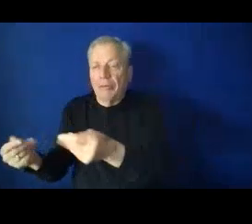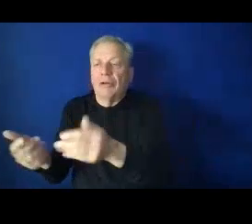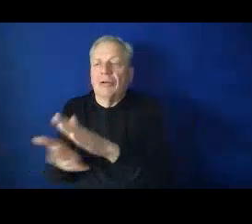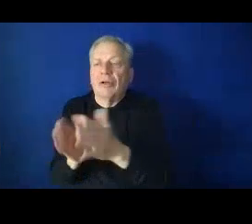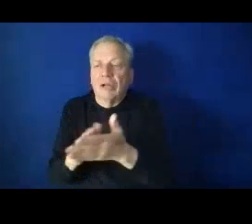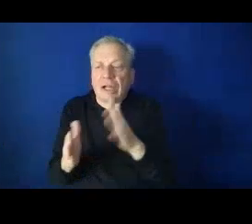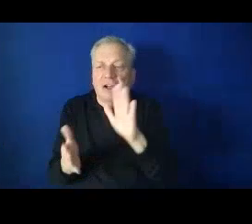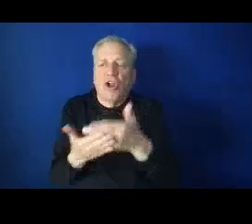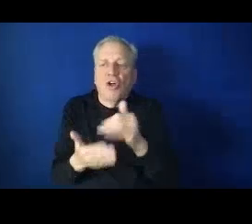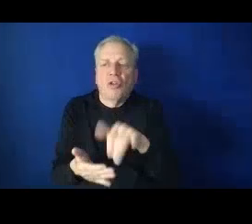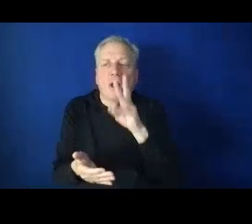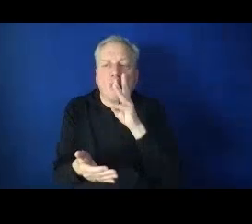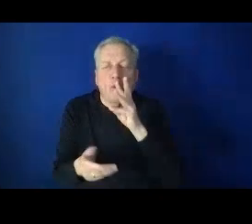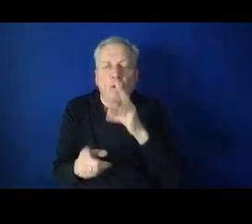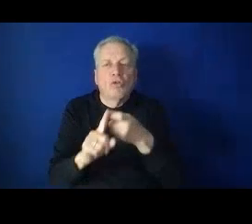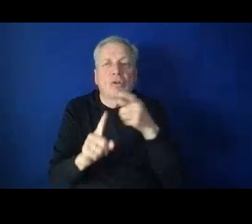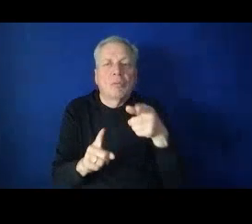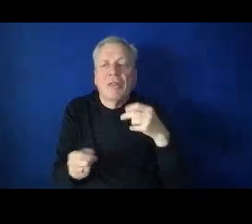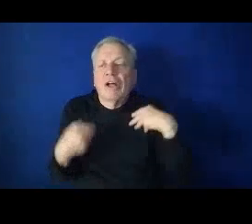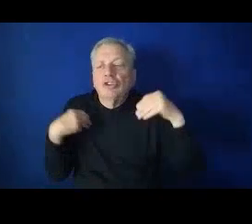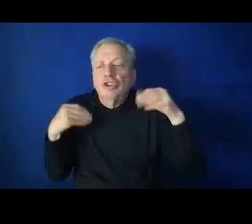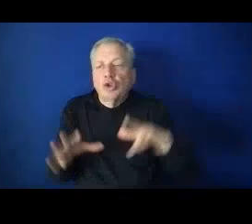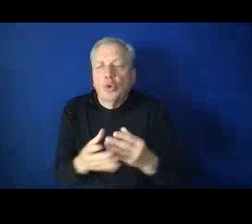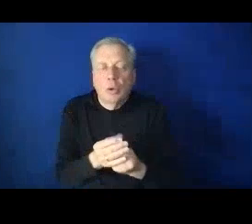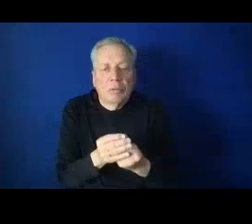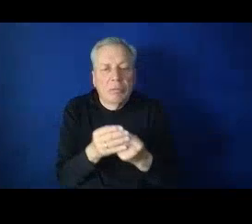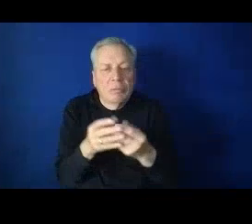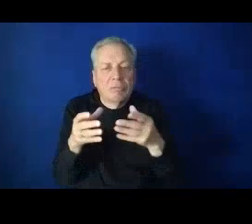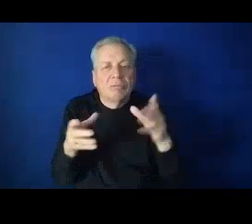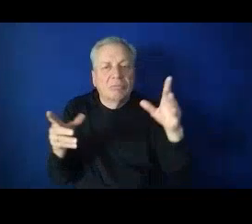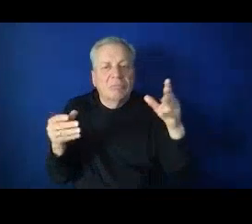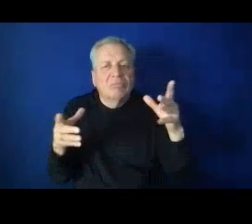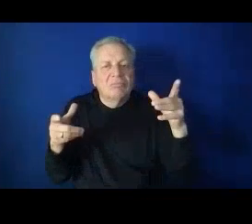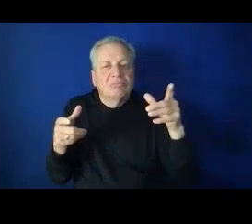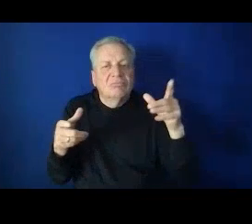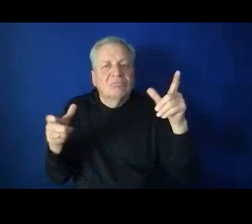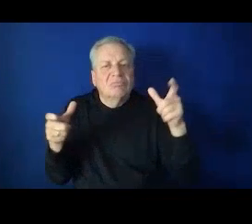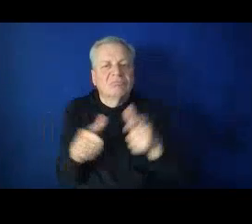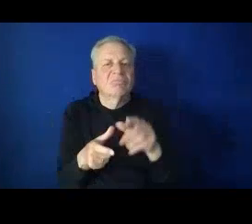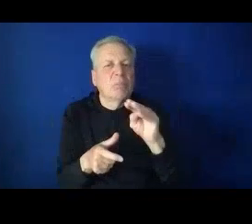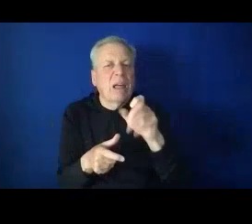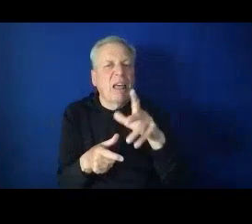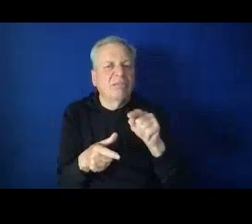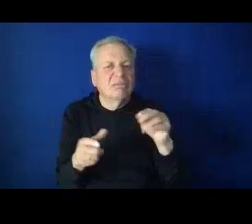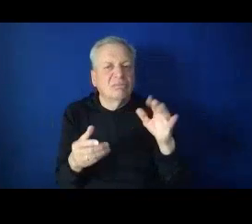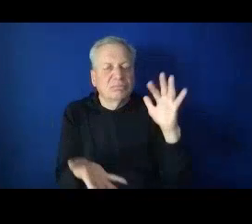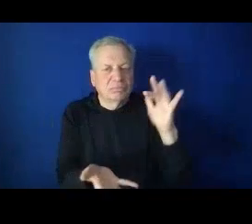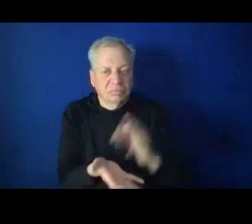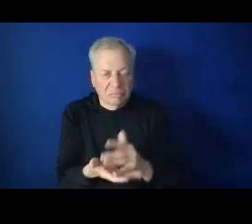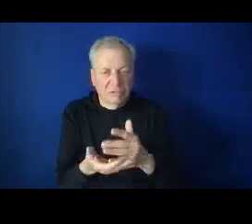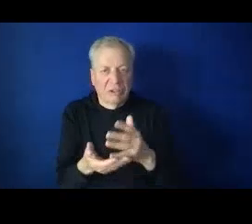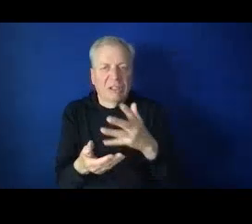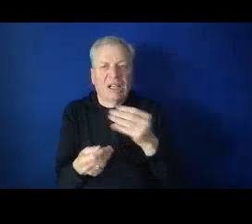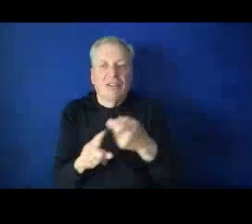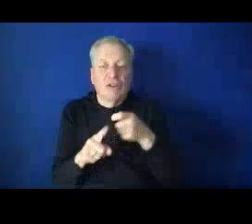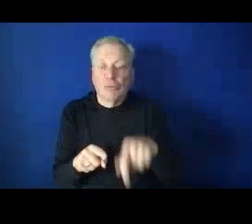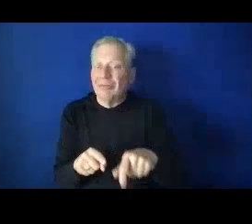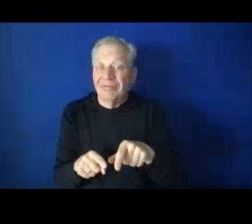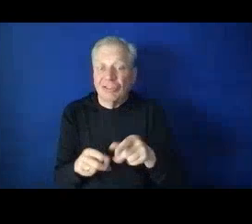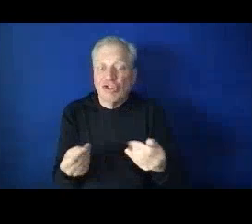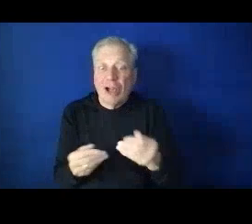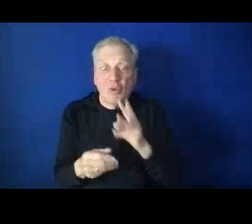water from the snow melt and the geysers. So it's not getting anything from groundwater,